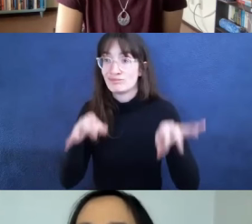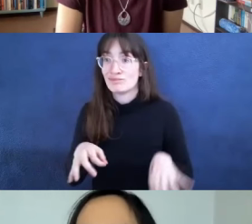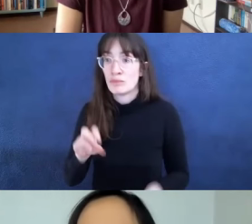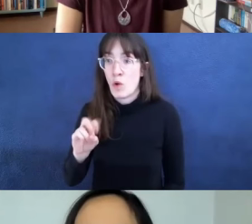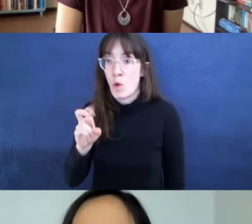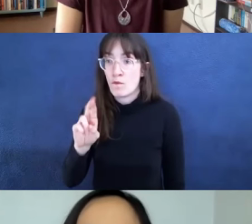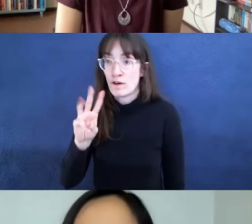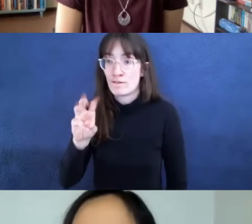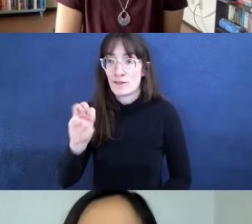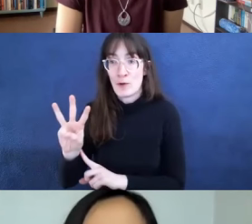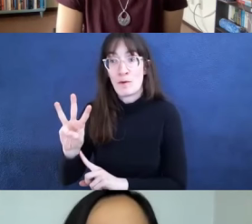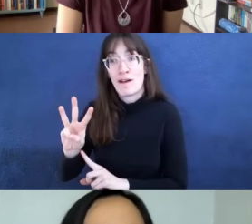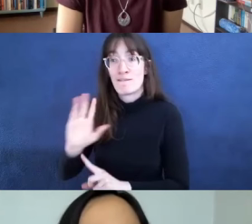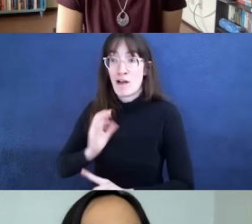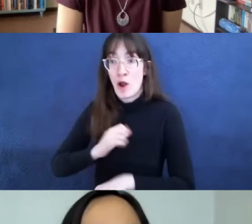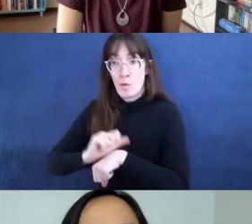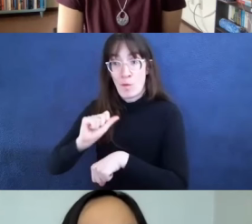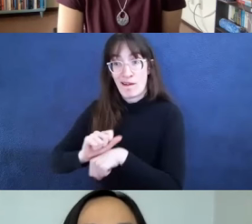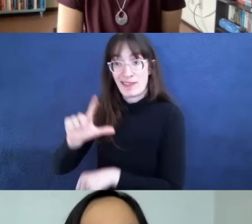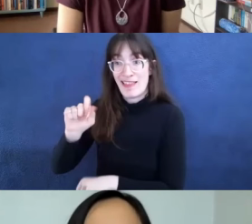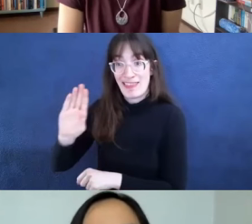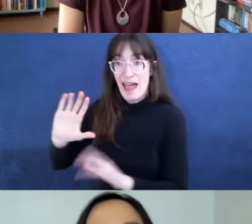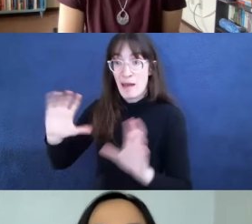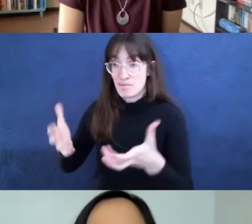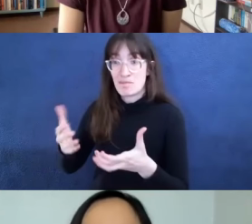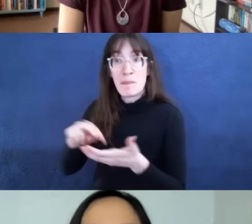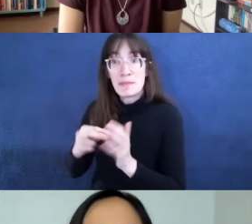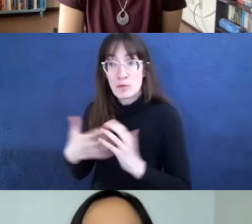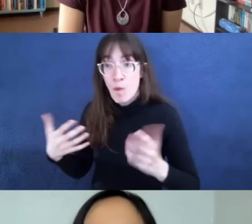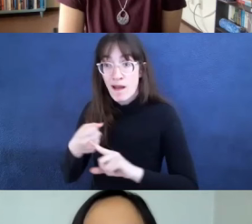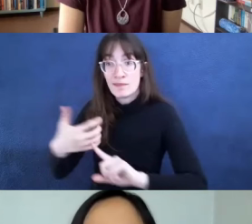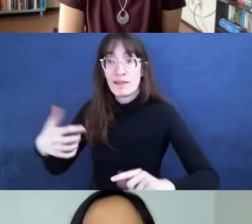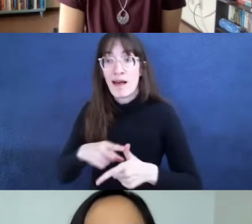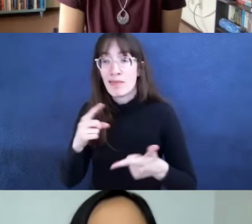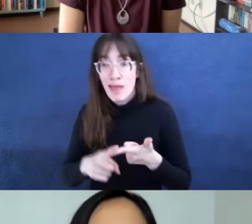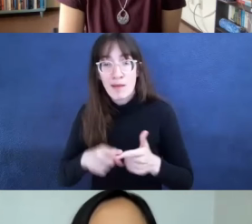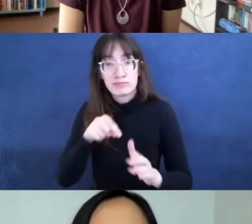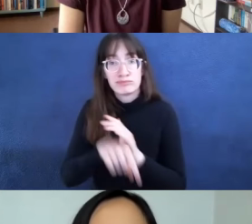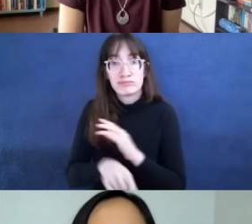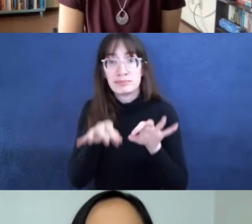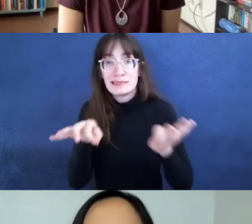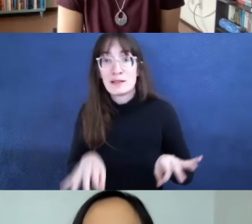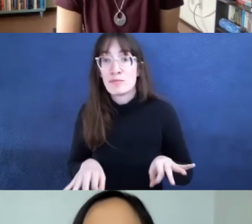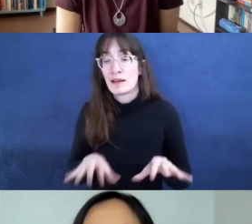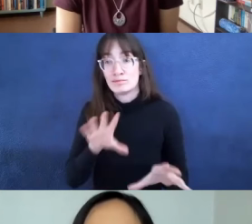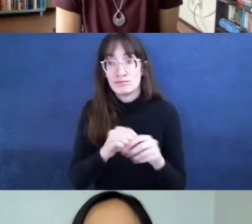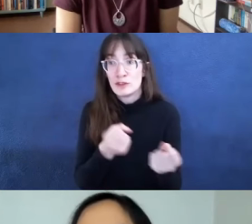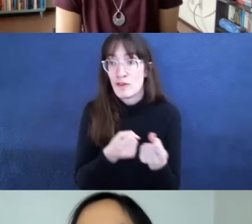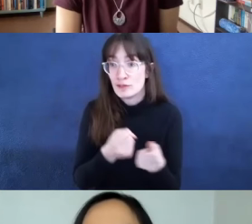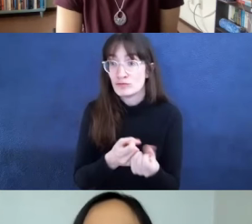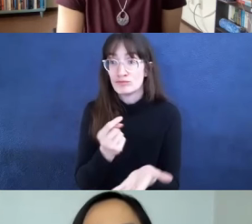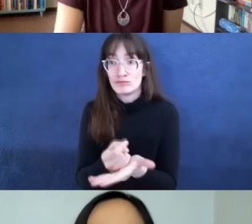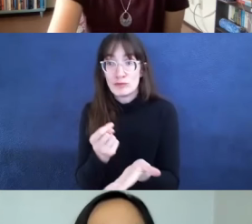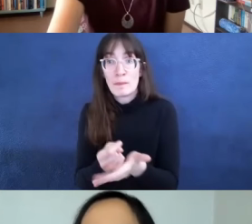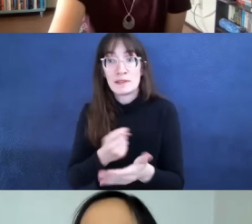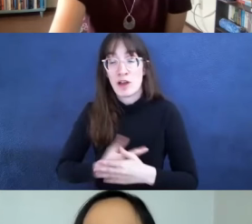the lab, essentially, and then really dive into some theories on trauma and embodiment. Then 2, go